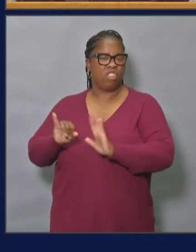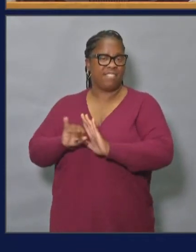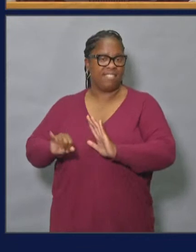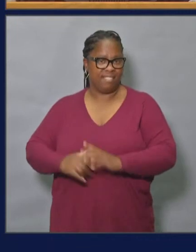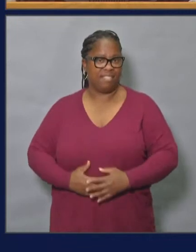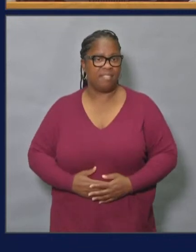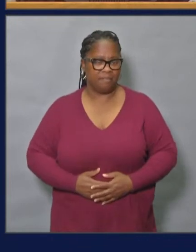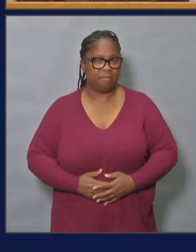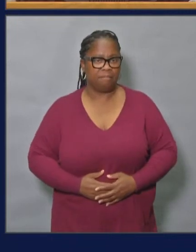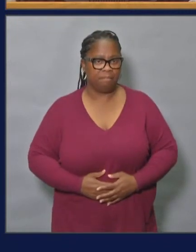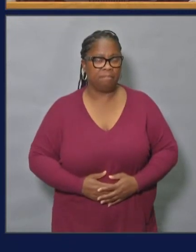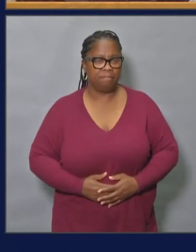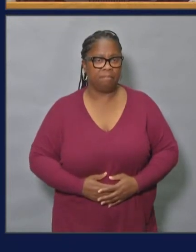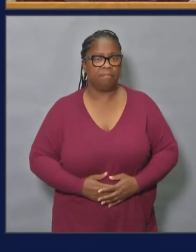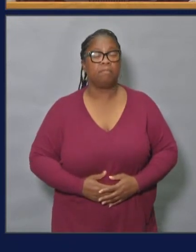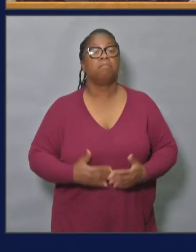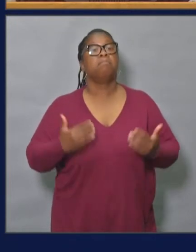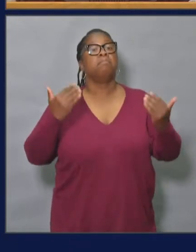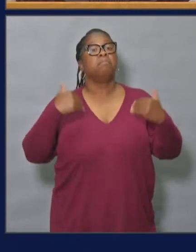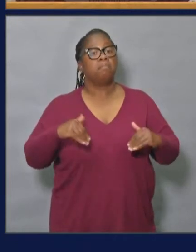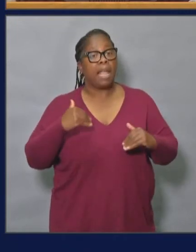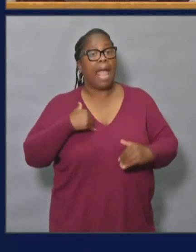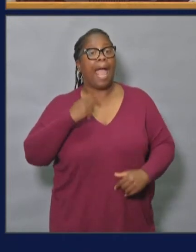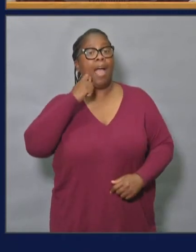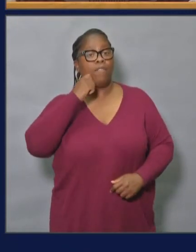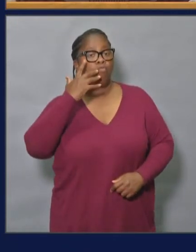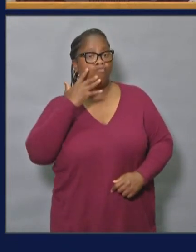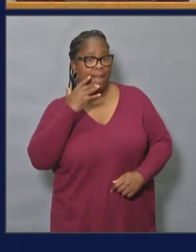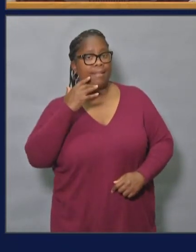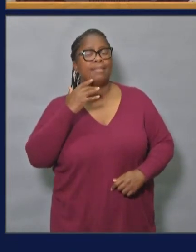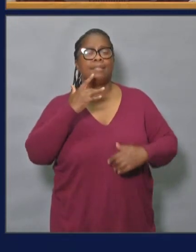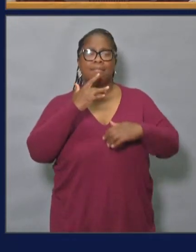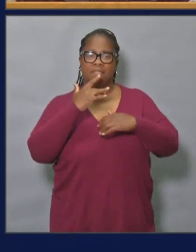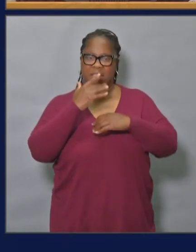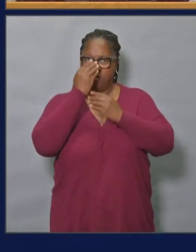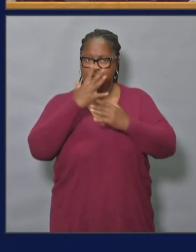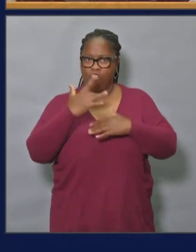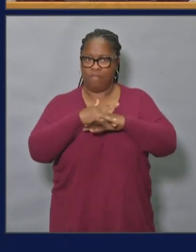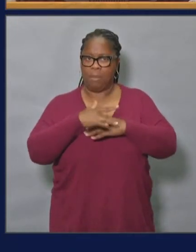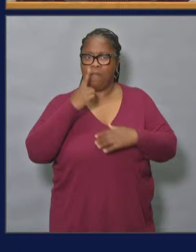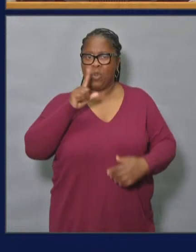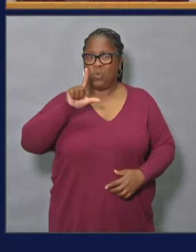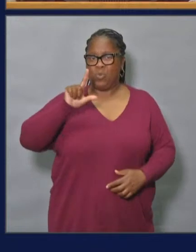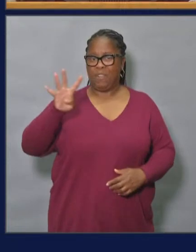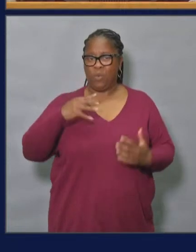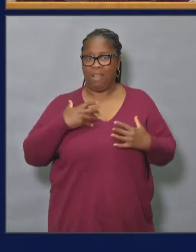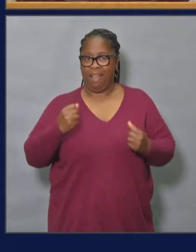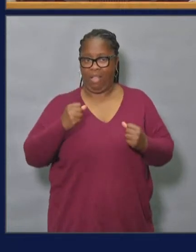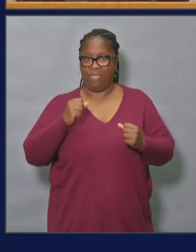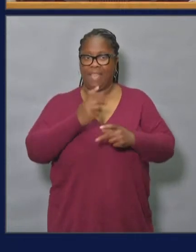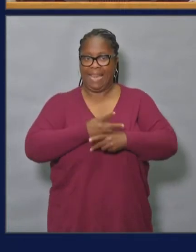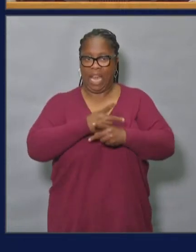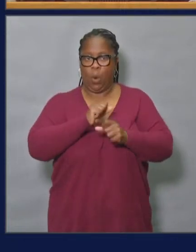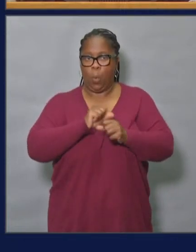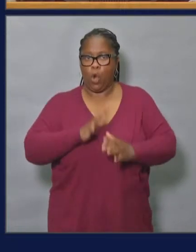race. We have race and ethnicity information for the 24 healthcare workers who died and worked in the skilled nursing